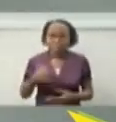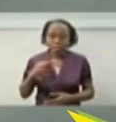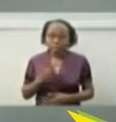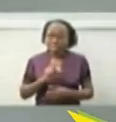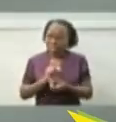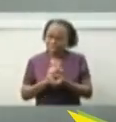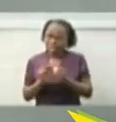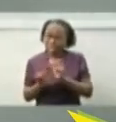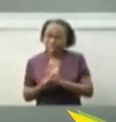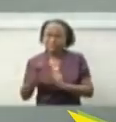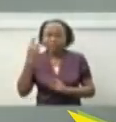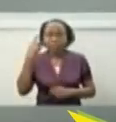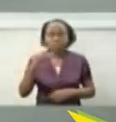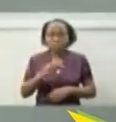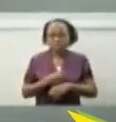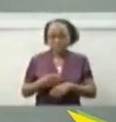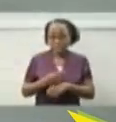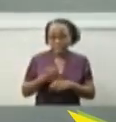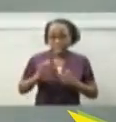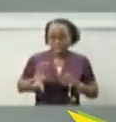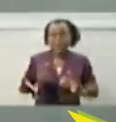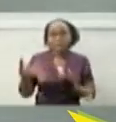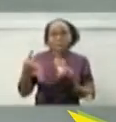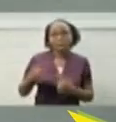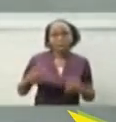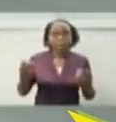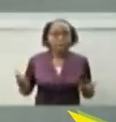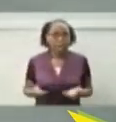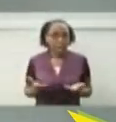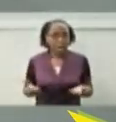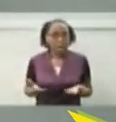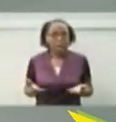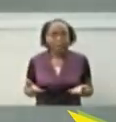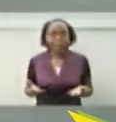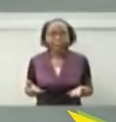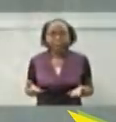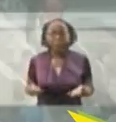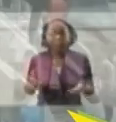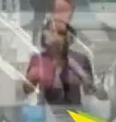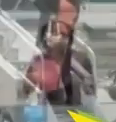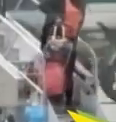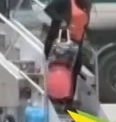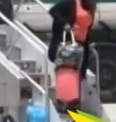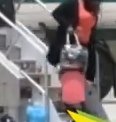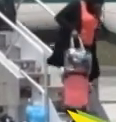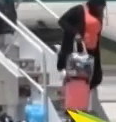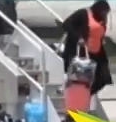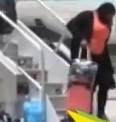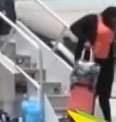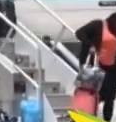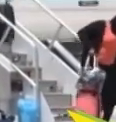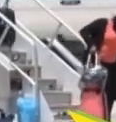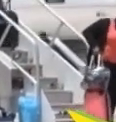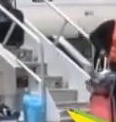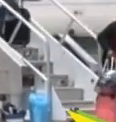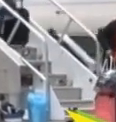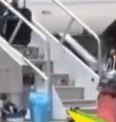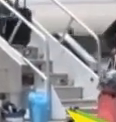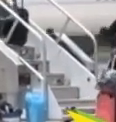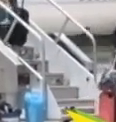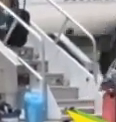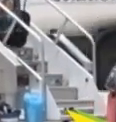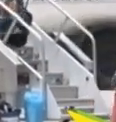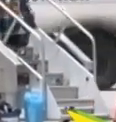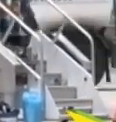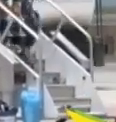the protocols for Canadians coming here. The way that the science observes at WHO and PAHO is that after